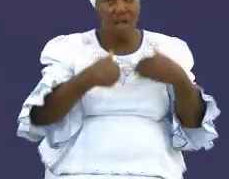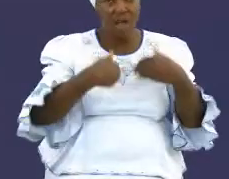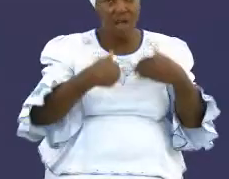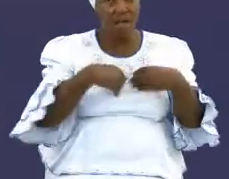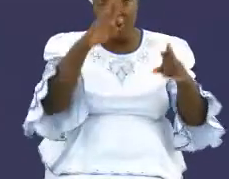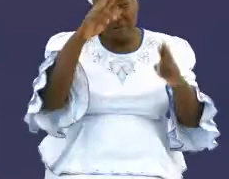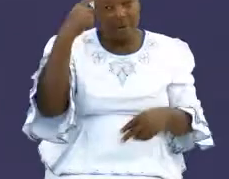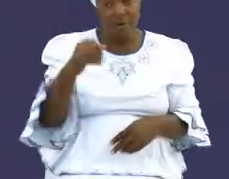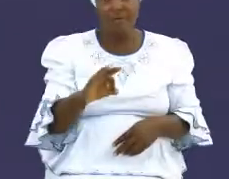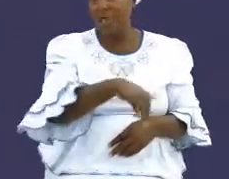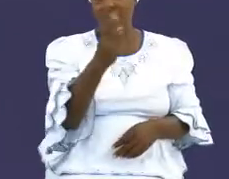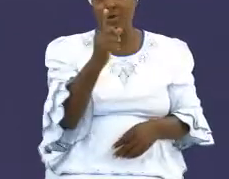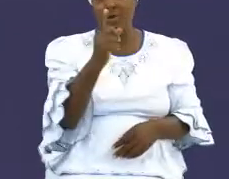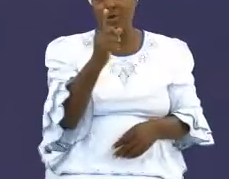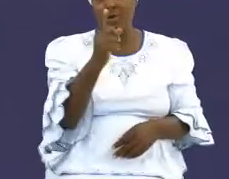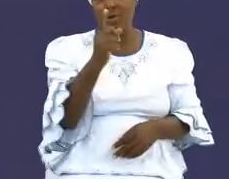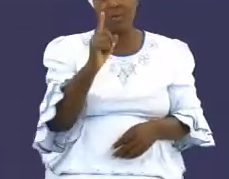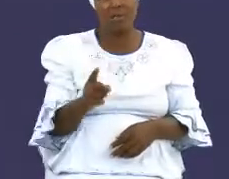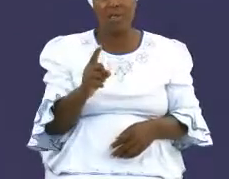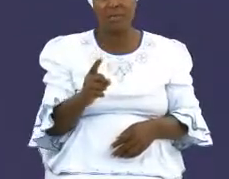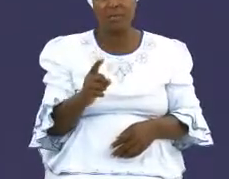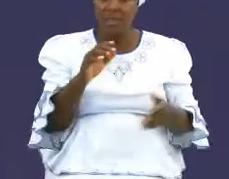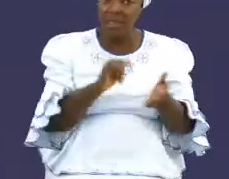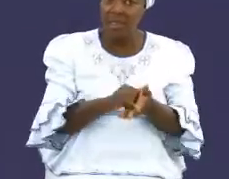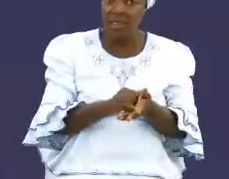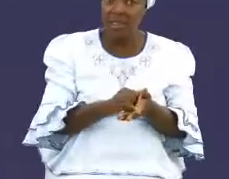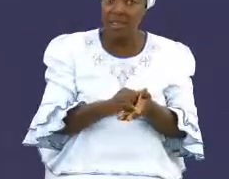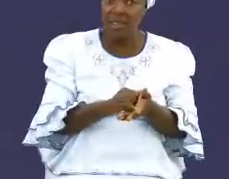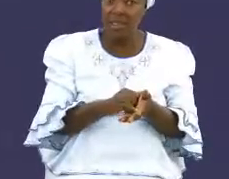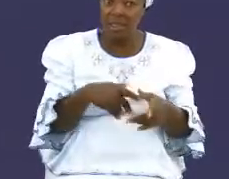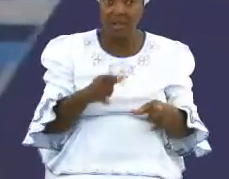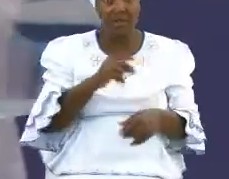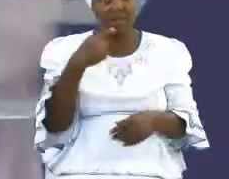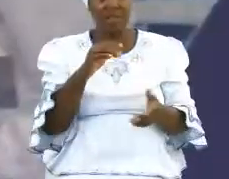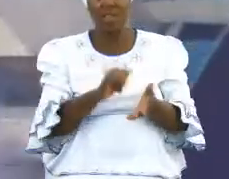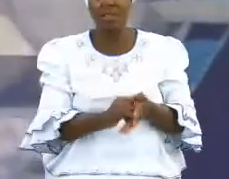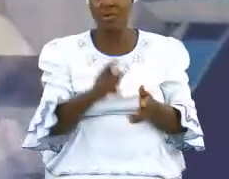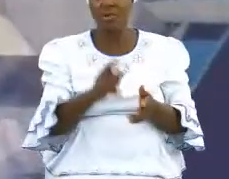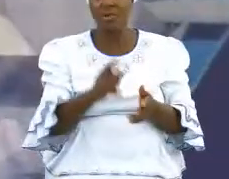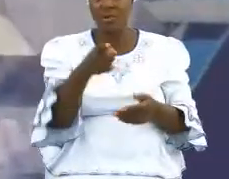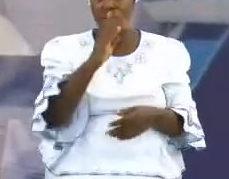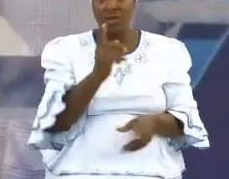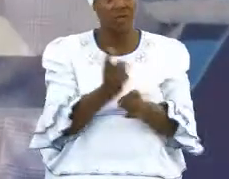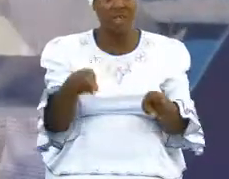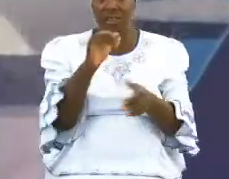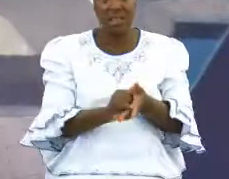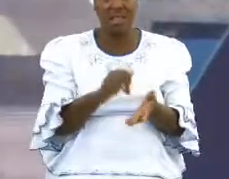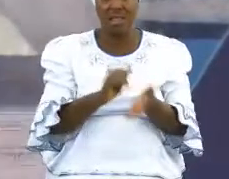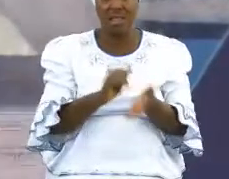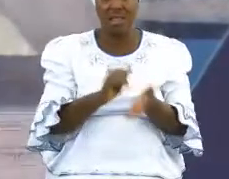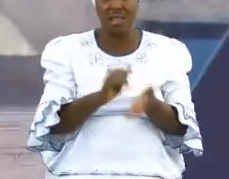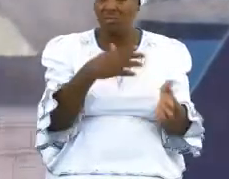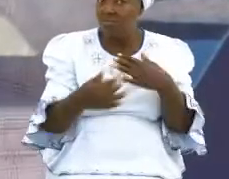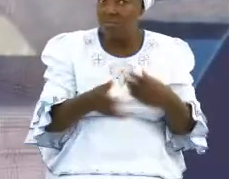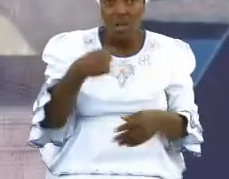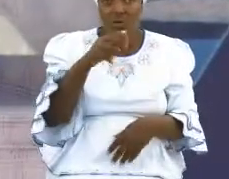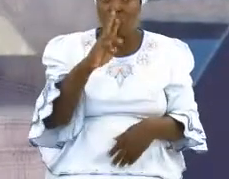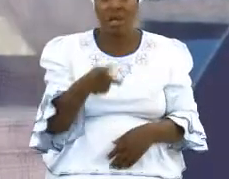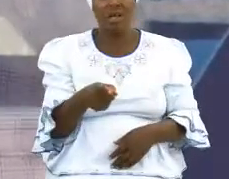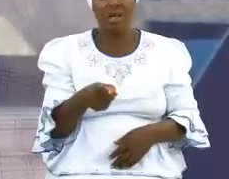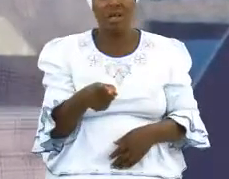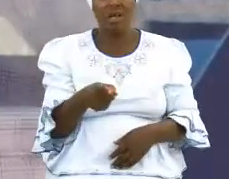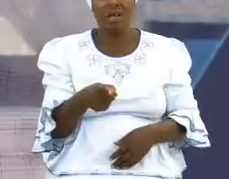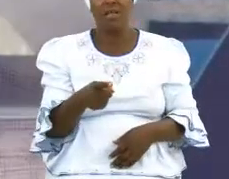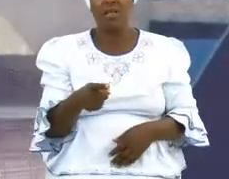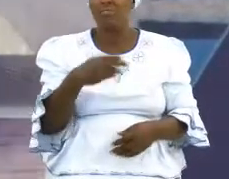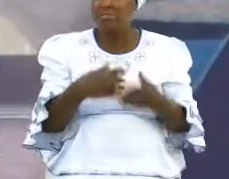persons. That's saying that God is impartial. That no matter who you are, and no matter